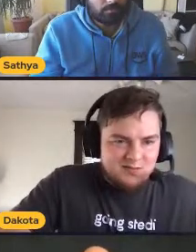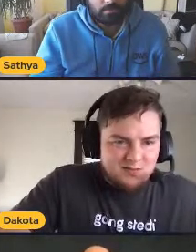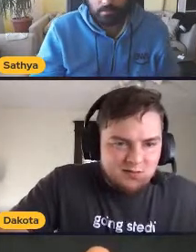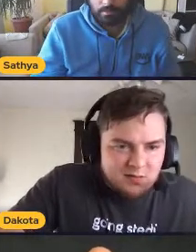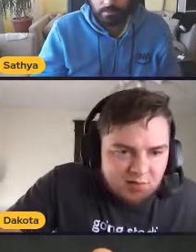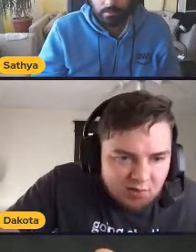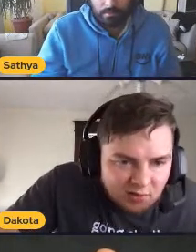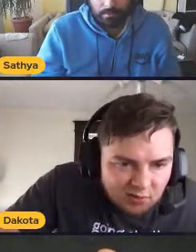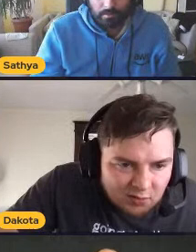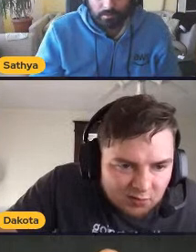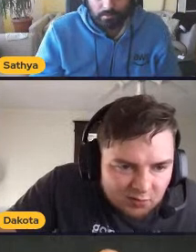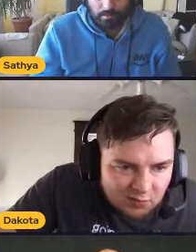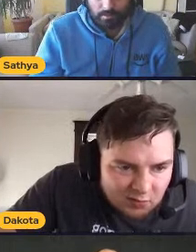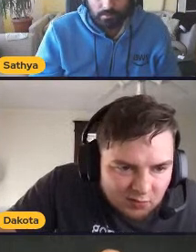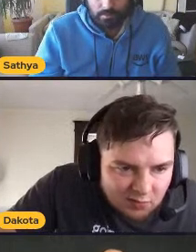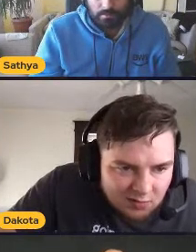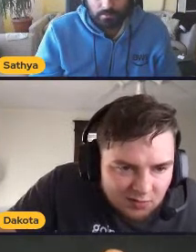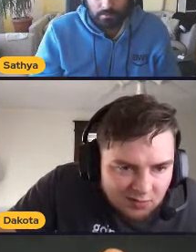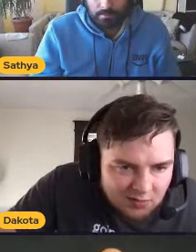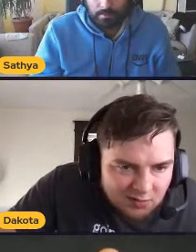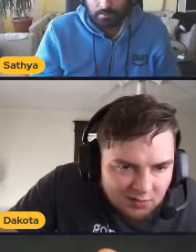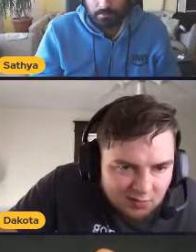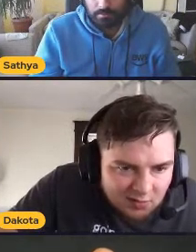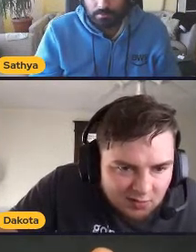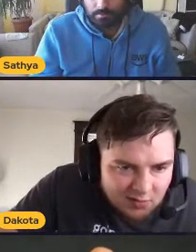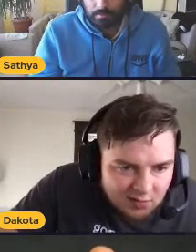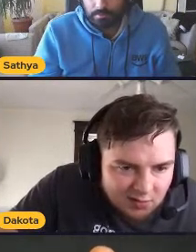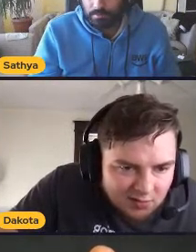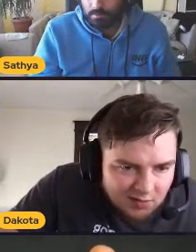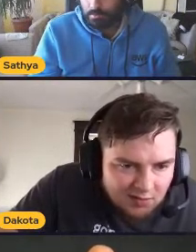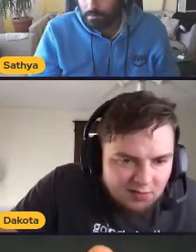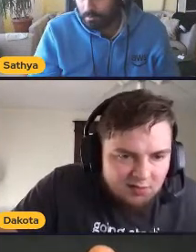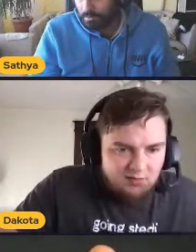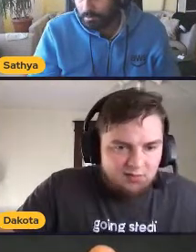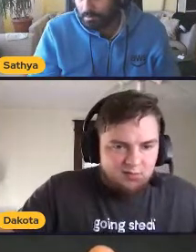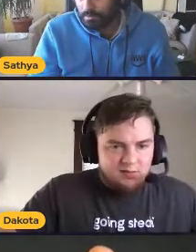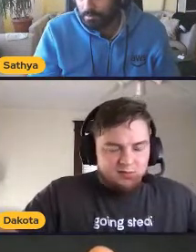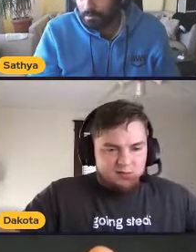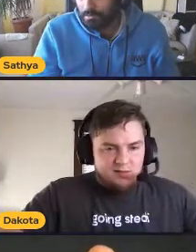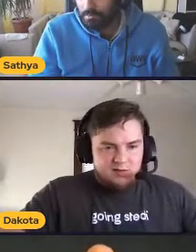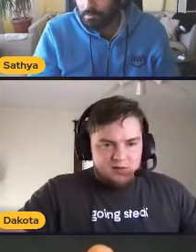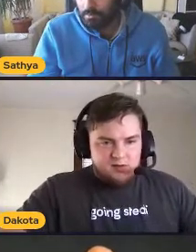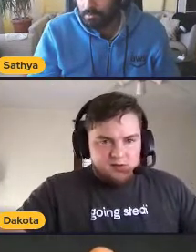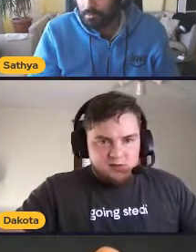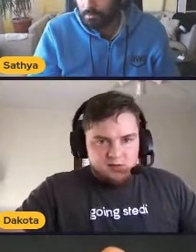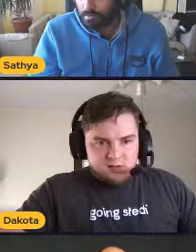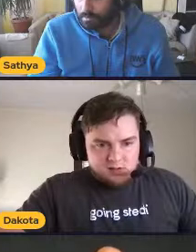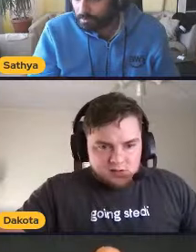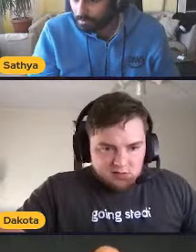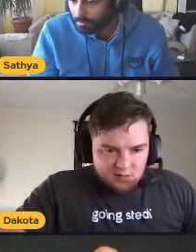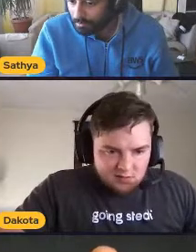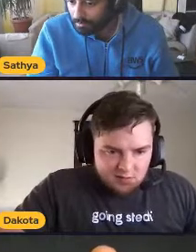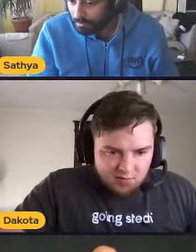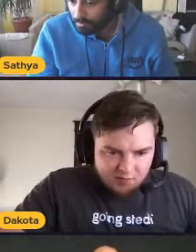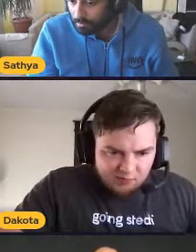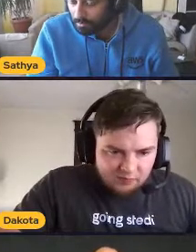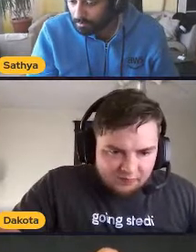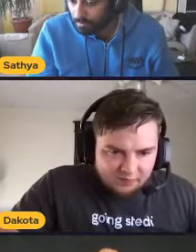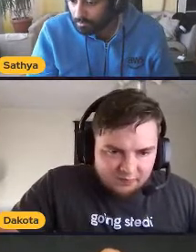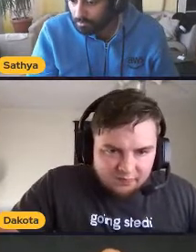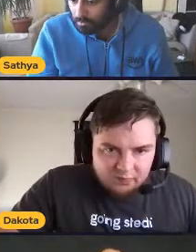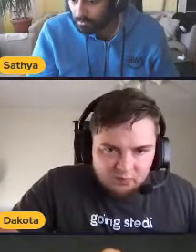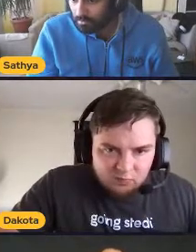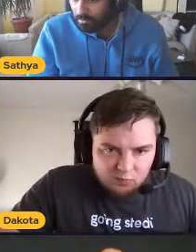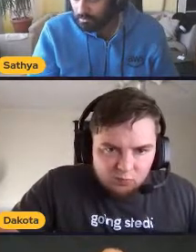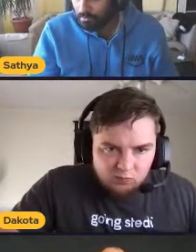bit.ly/C2A-CDK and leave your contact information. Your participation is crucial for the future of this project and will be greatly appreciated. See you soon.